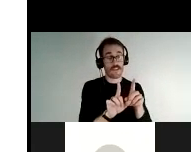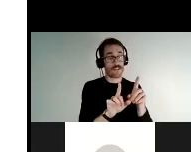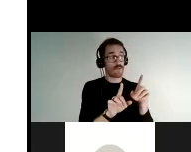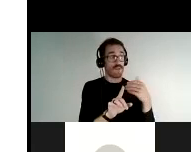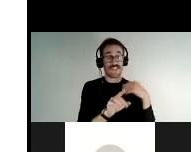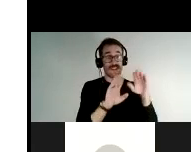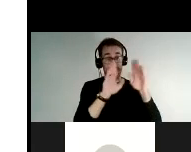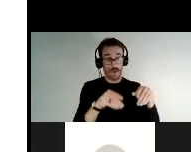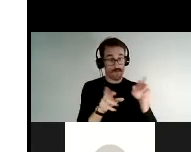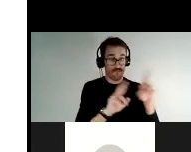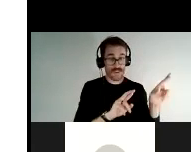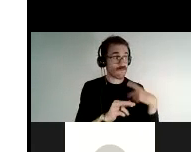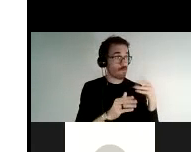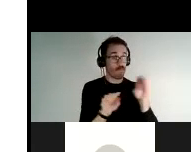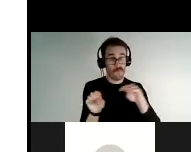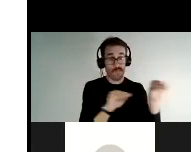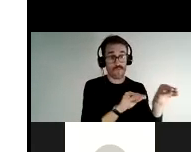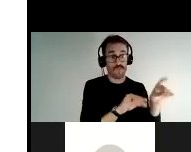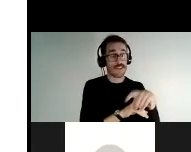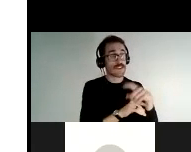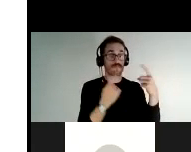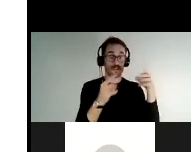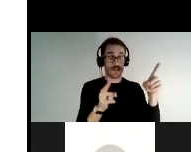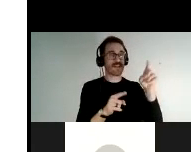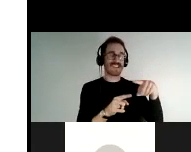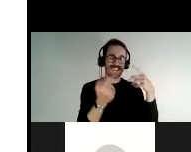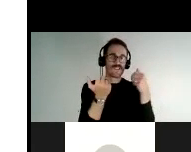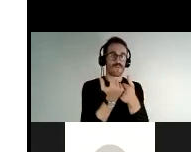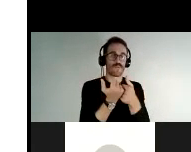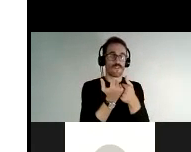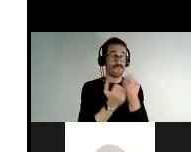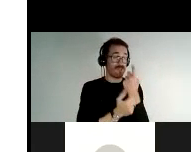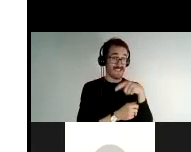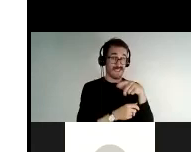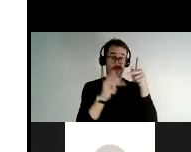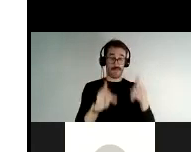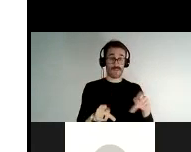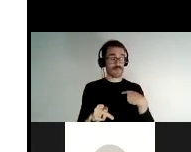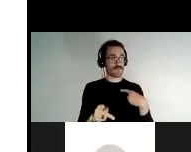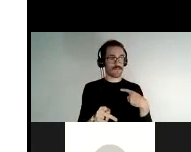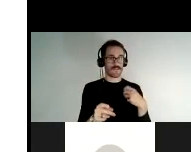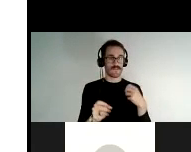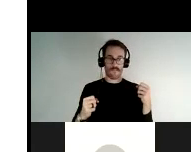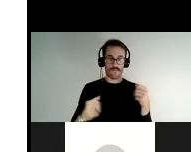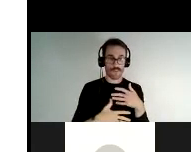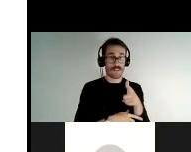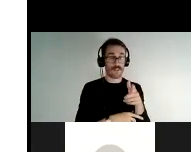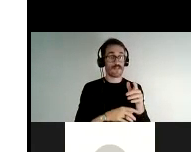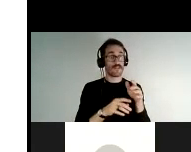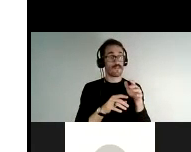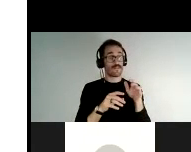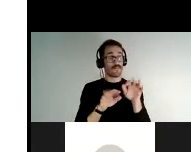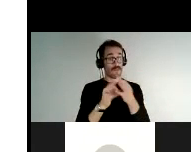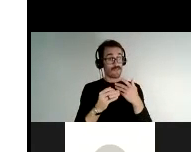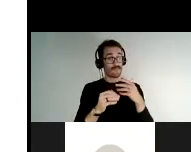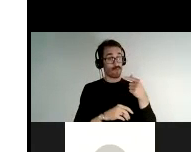All they had to do was declare that they needed a support, but they were afraid of being cut off from their grandkids, so they chose